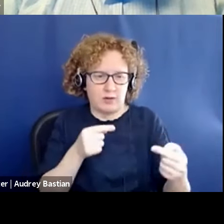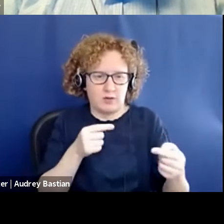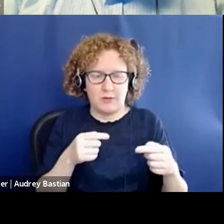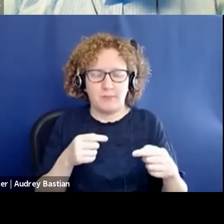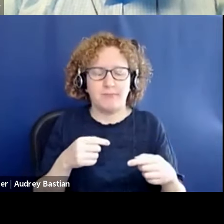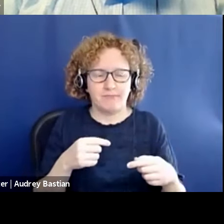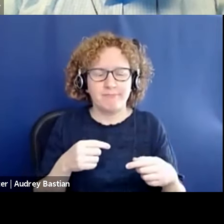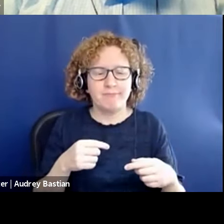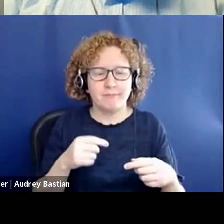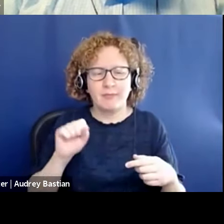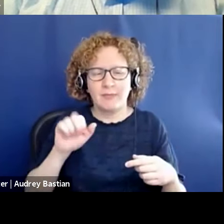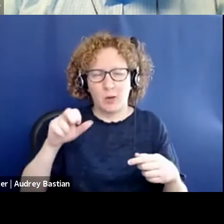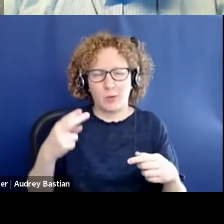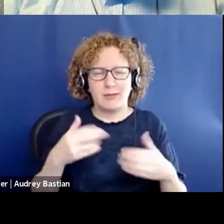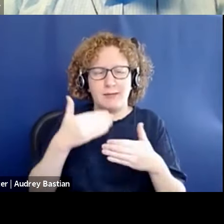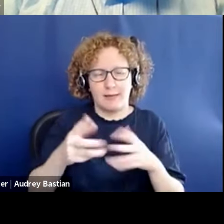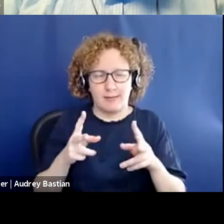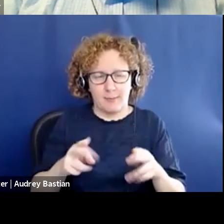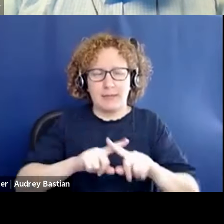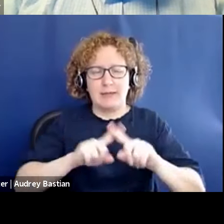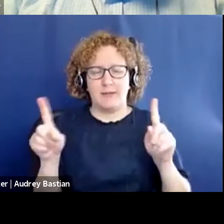next clip is about a different school experience.